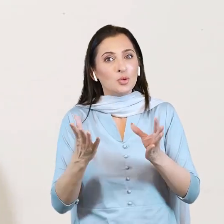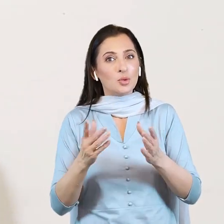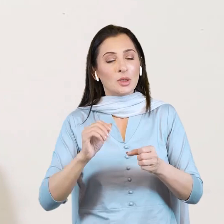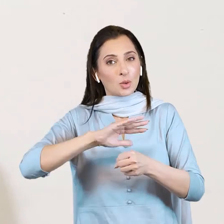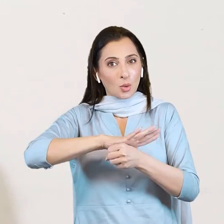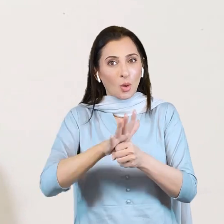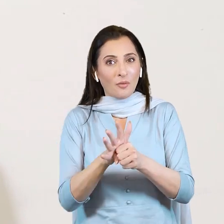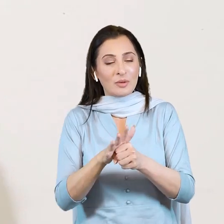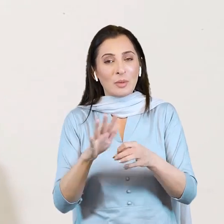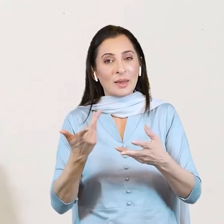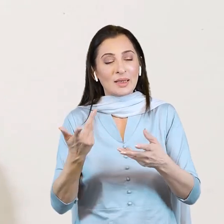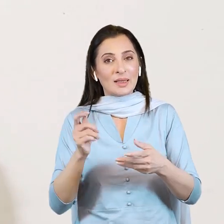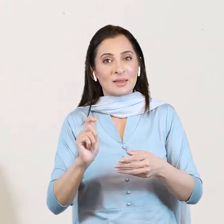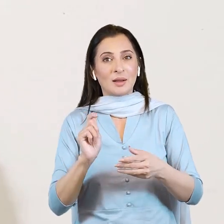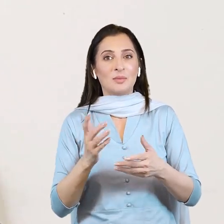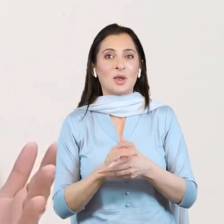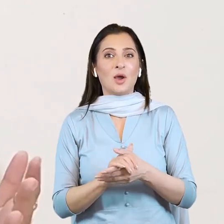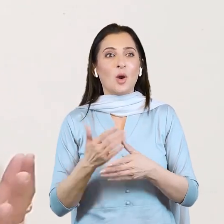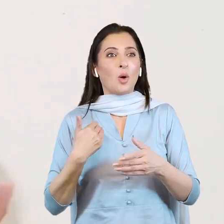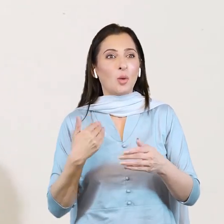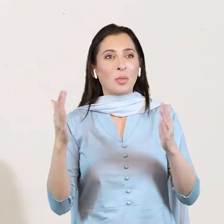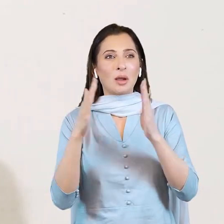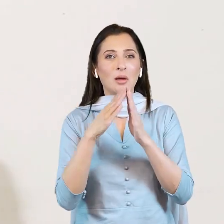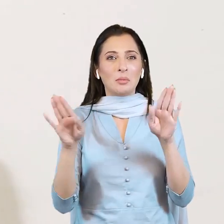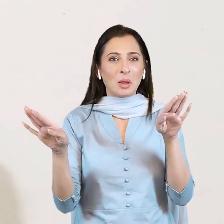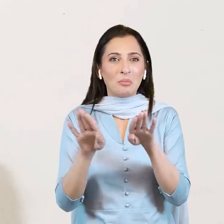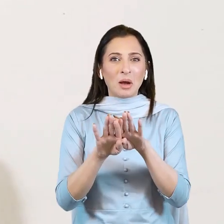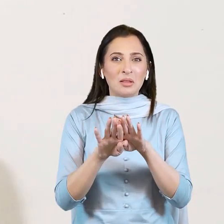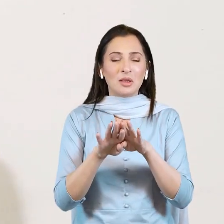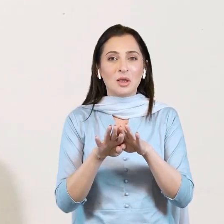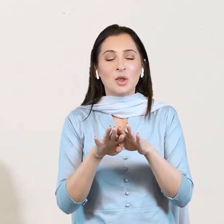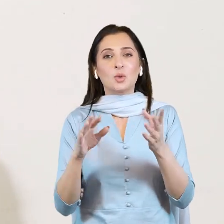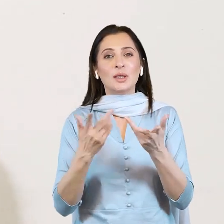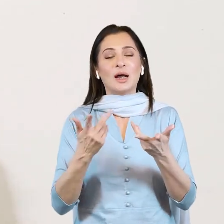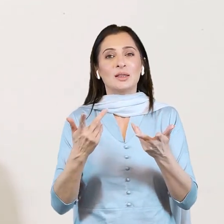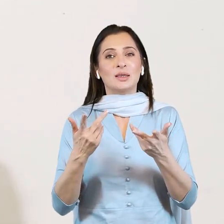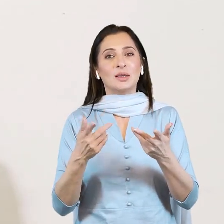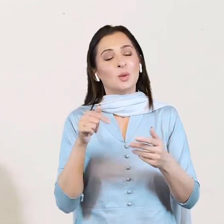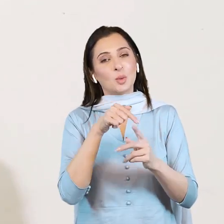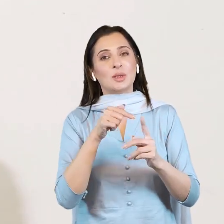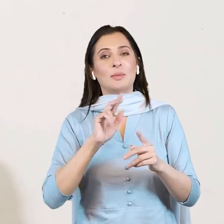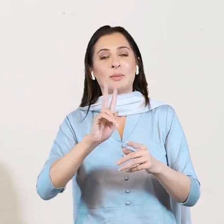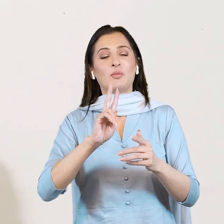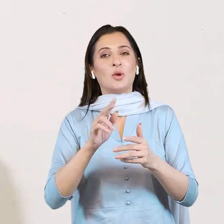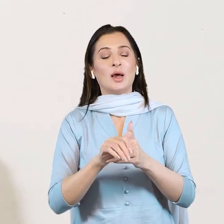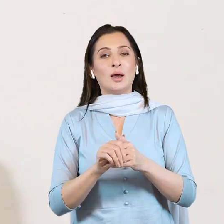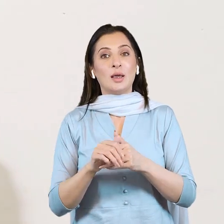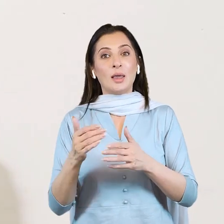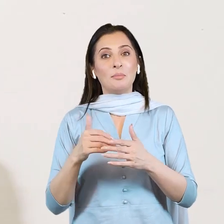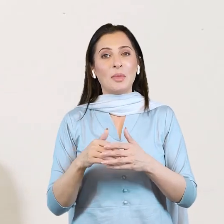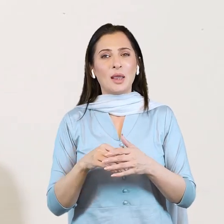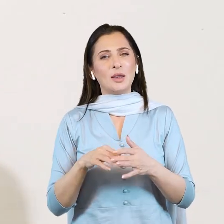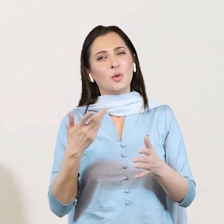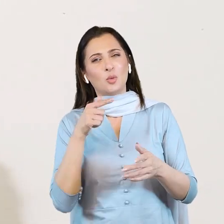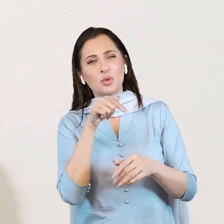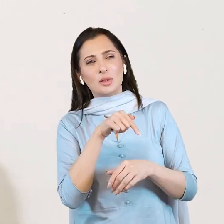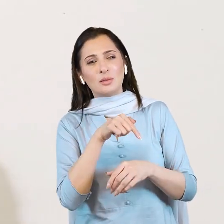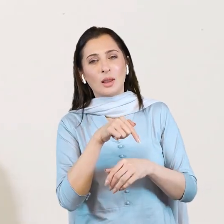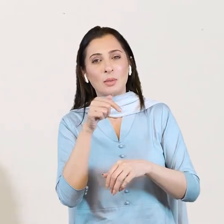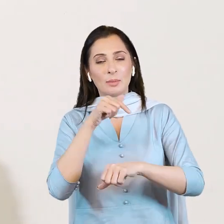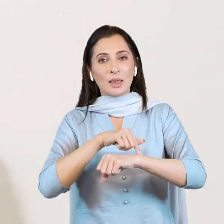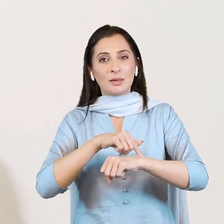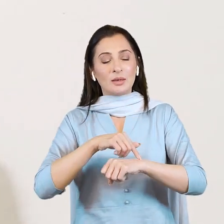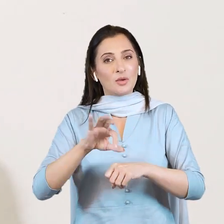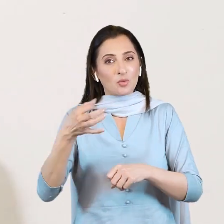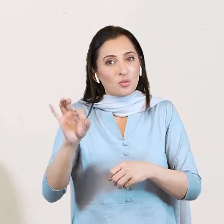for most of us. But I used the extra free time to my advantage. I continuously wrote, and before I knew it, I had